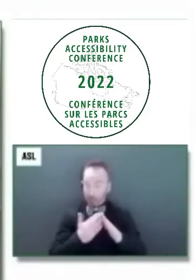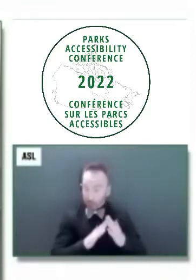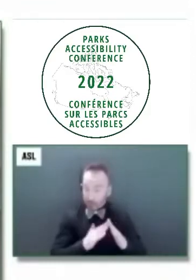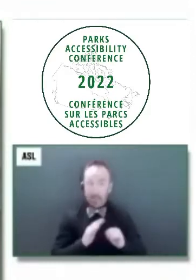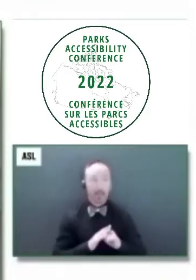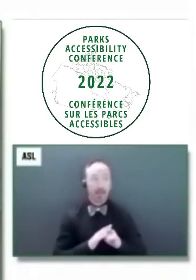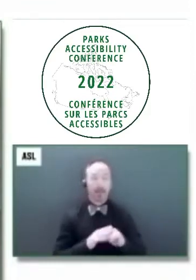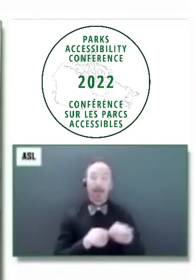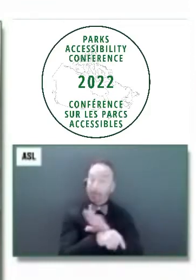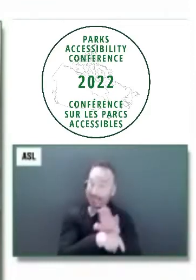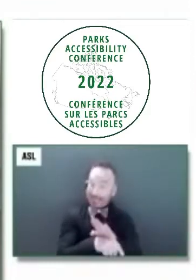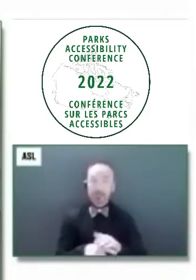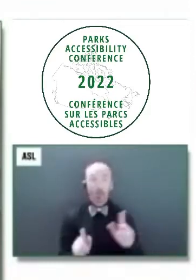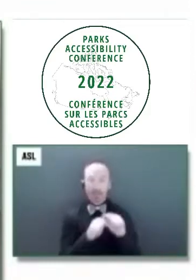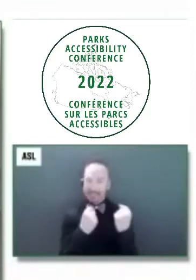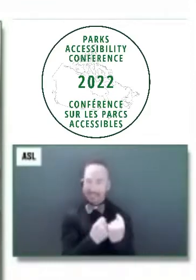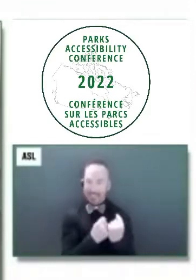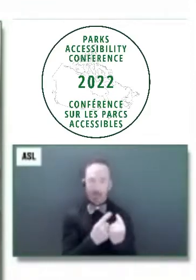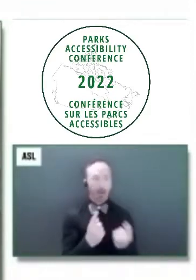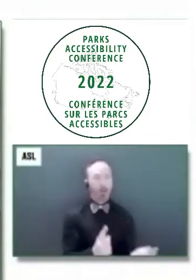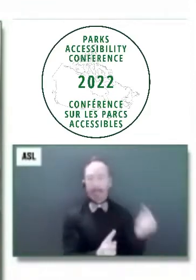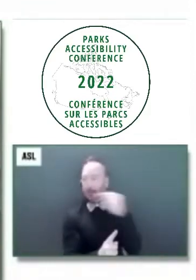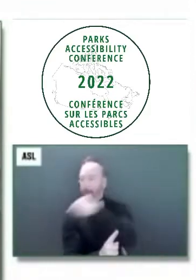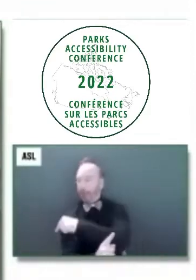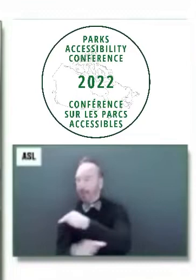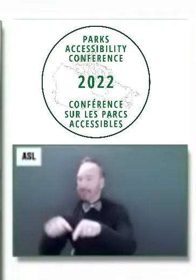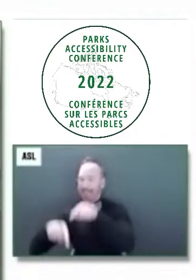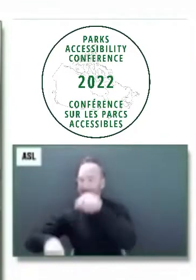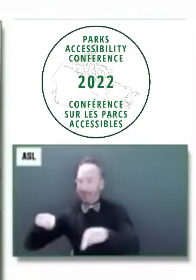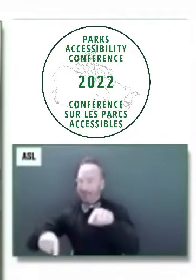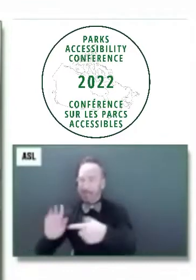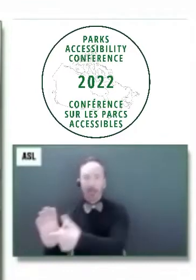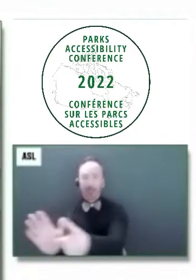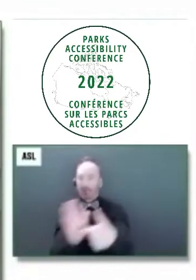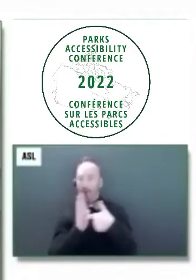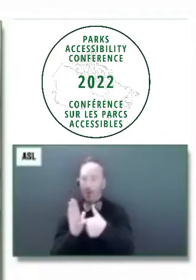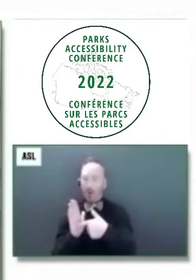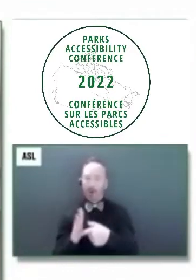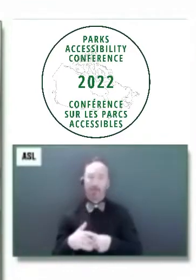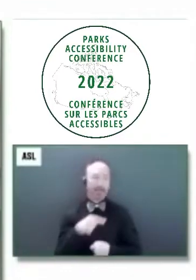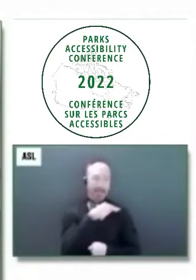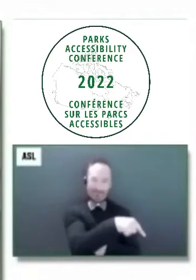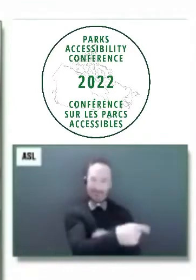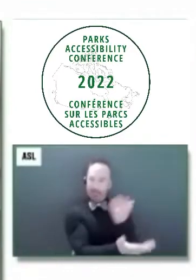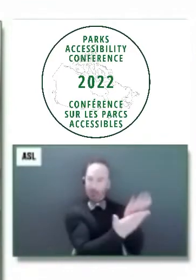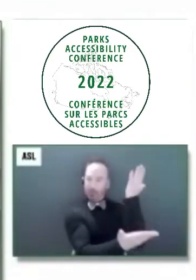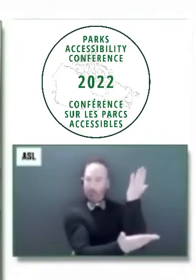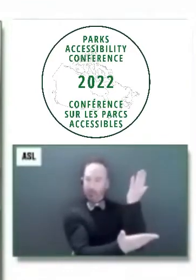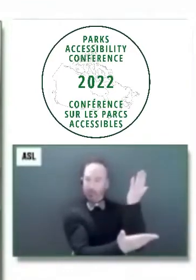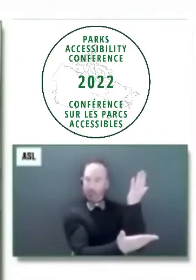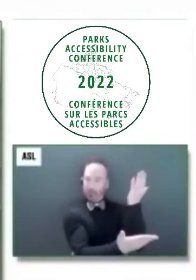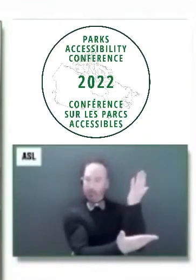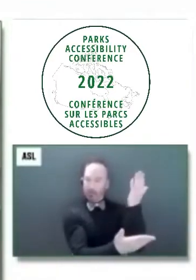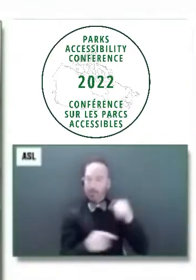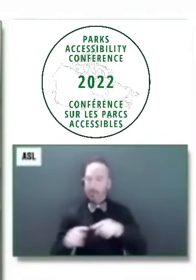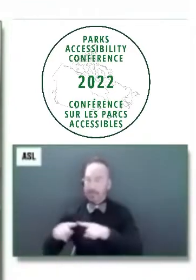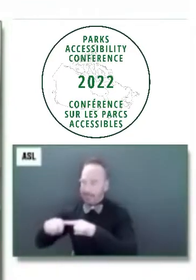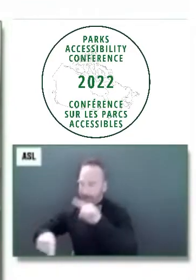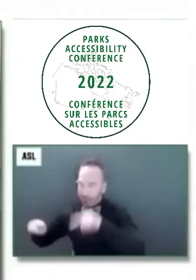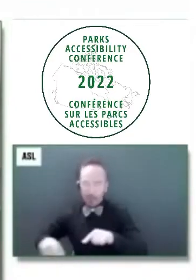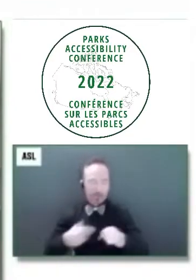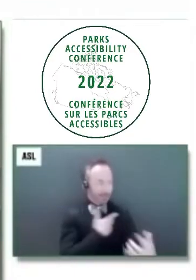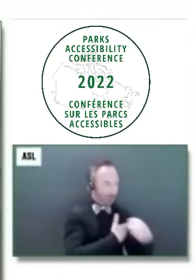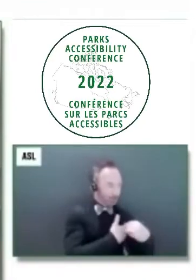pointing to our diversity. Confusion between accessibility and inclusion can be epic. They're often thought to